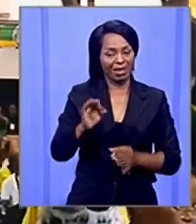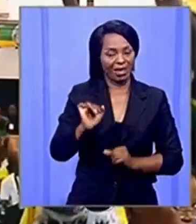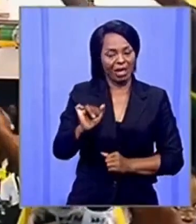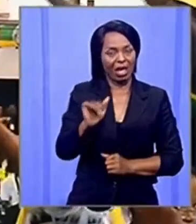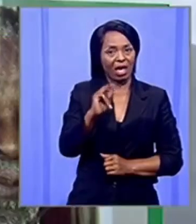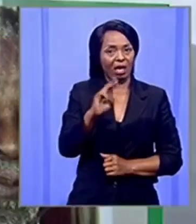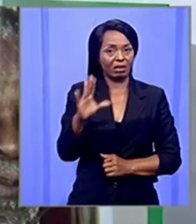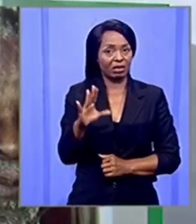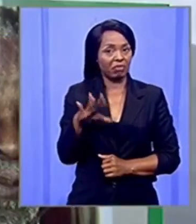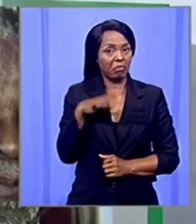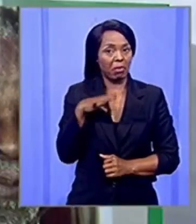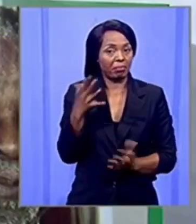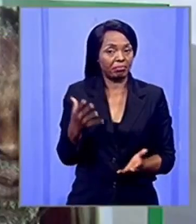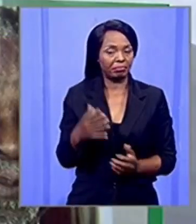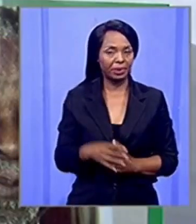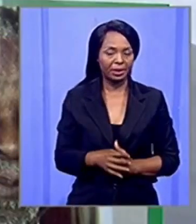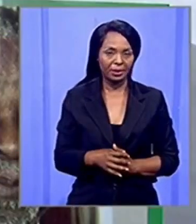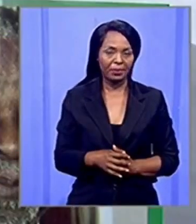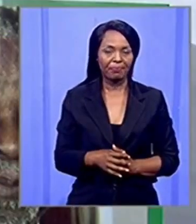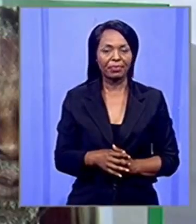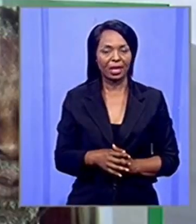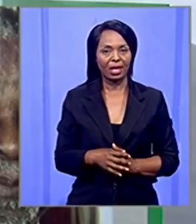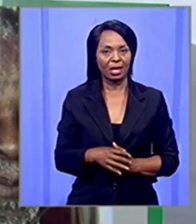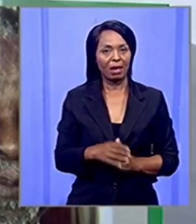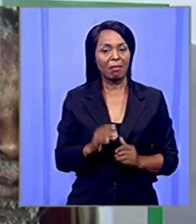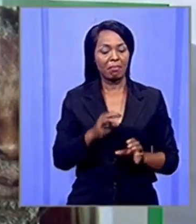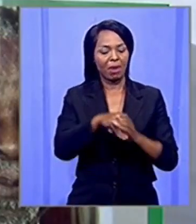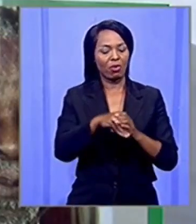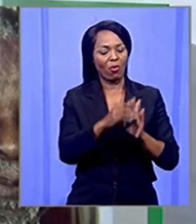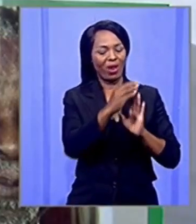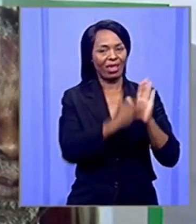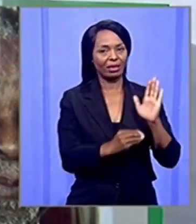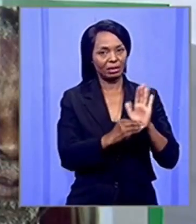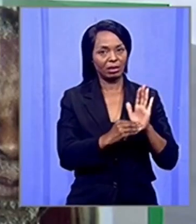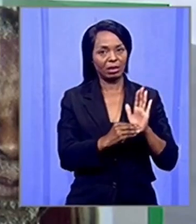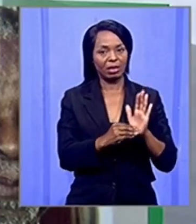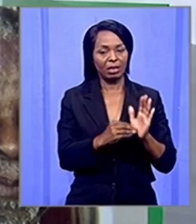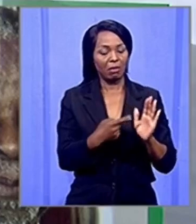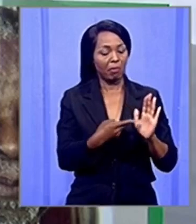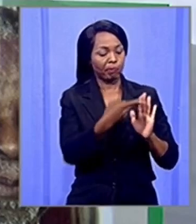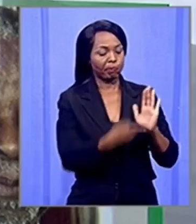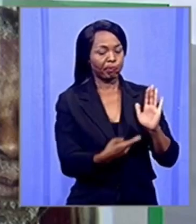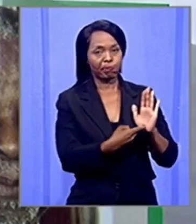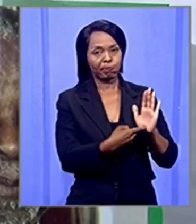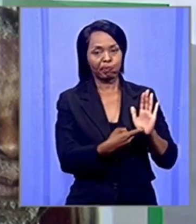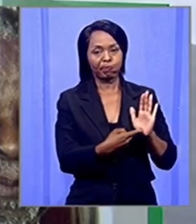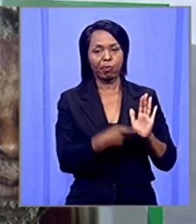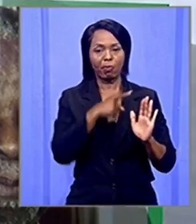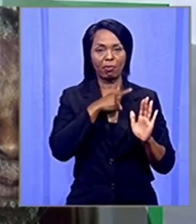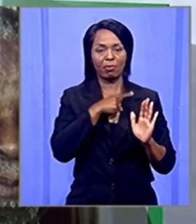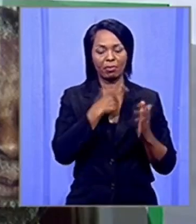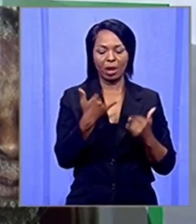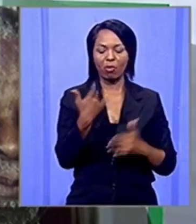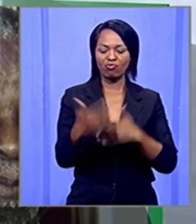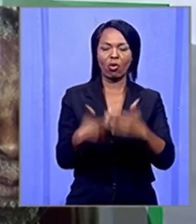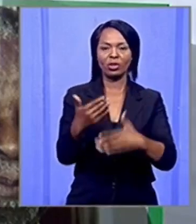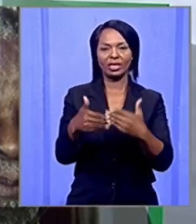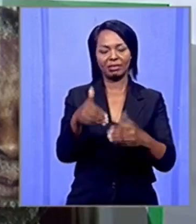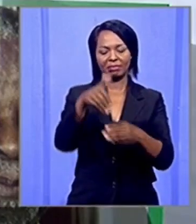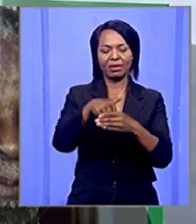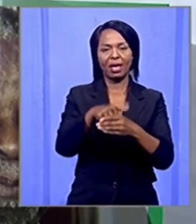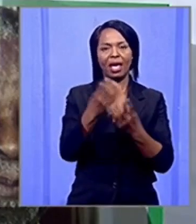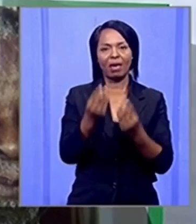The identification of individuals who are part of the list even today are a consequence of a tedious process where